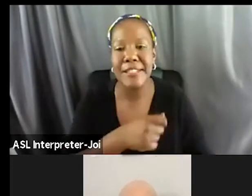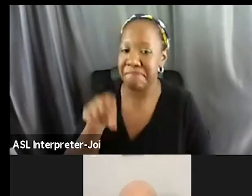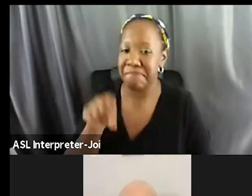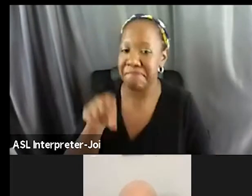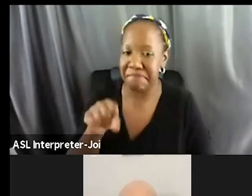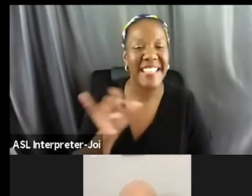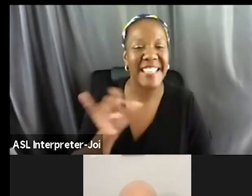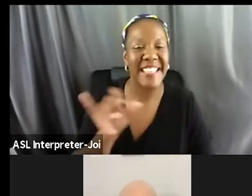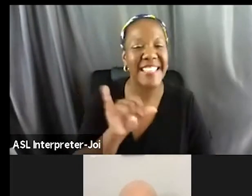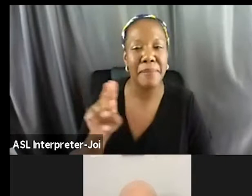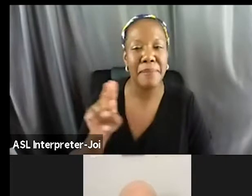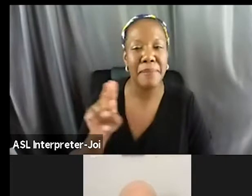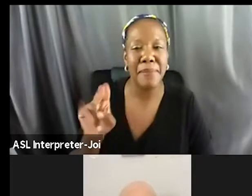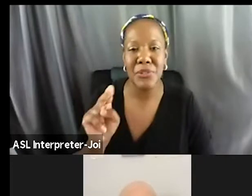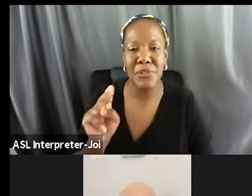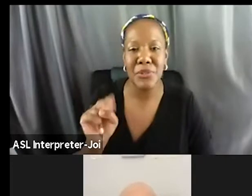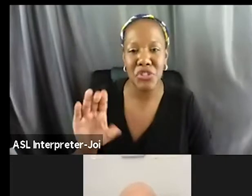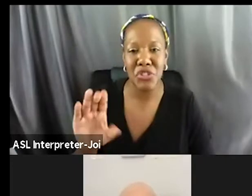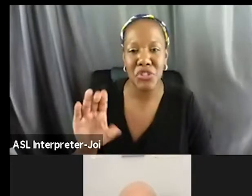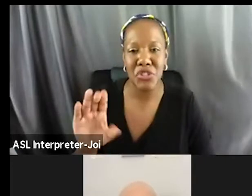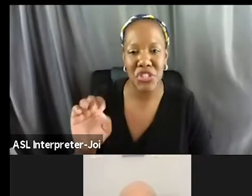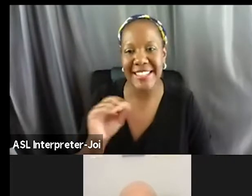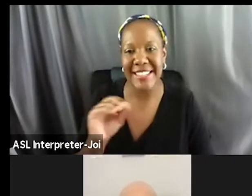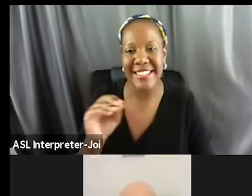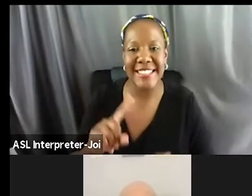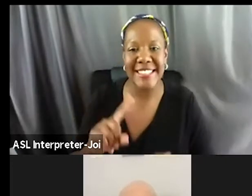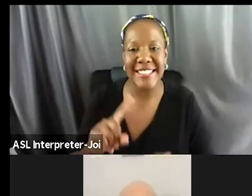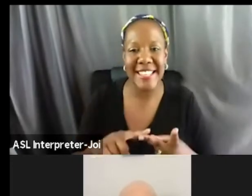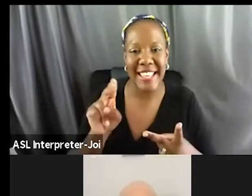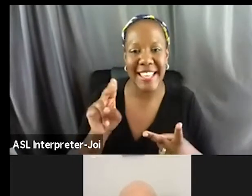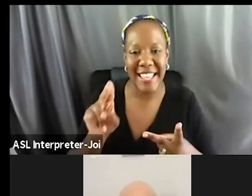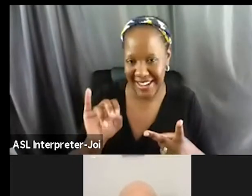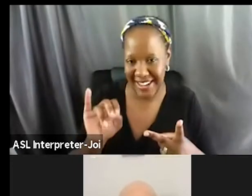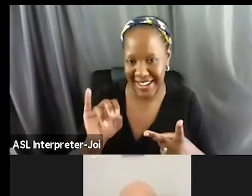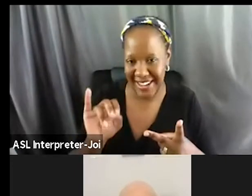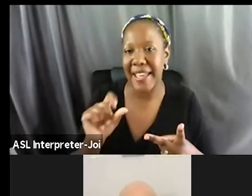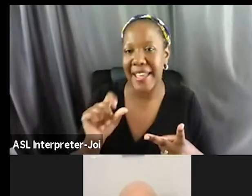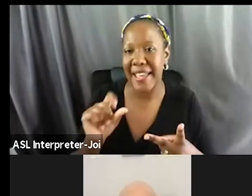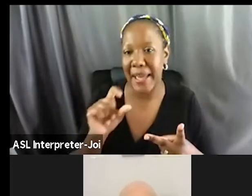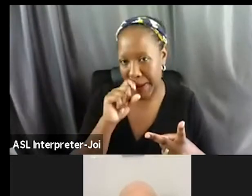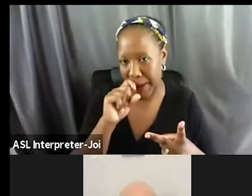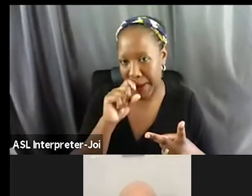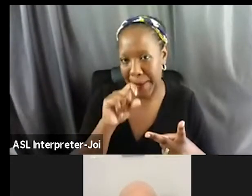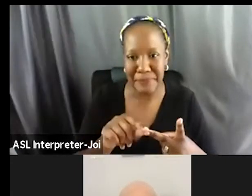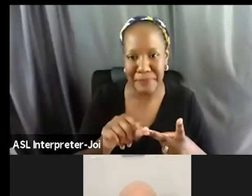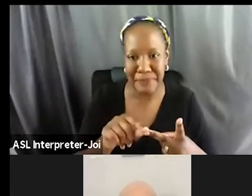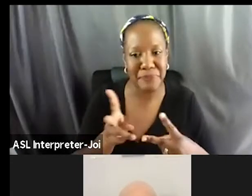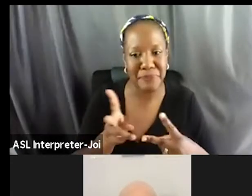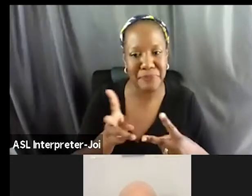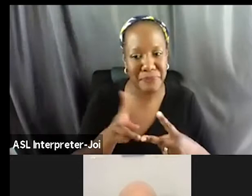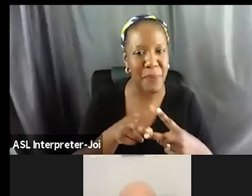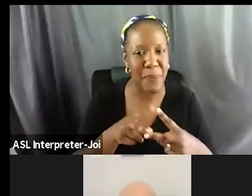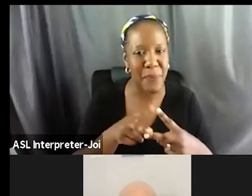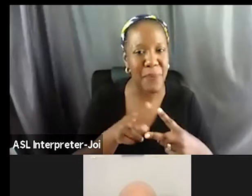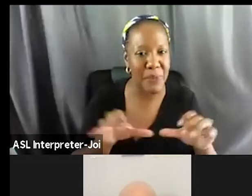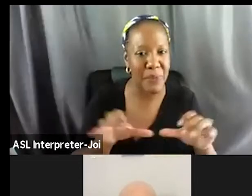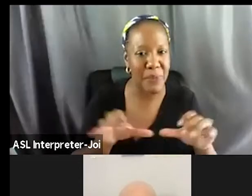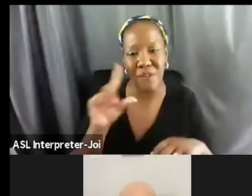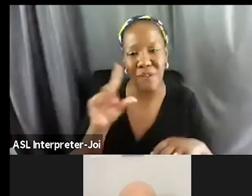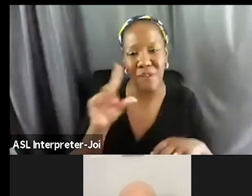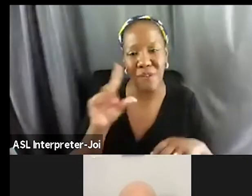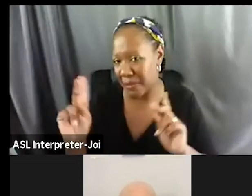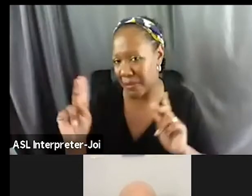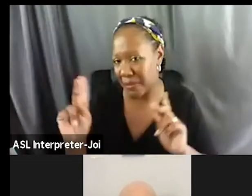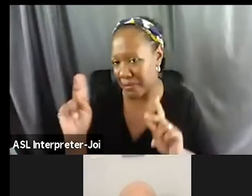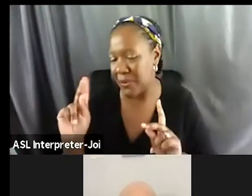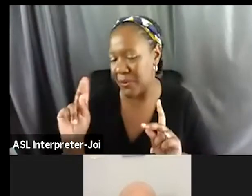and the other lady. I'm sorry, Naya. Yes. What they were doing for other people, this woman did for